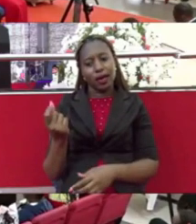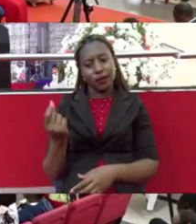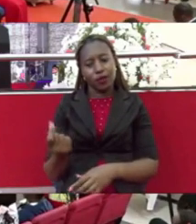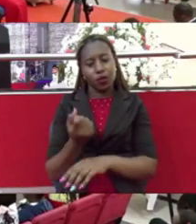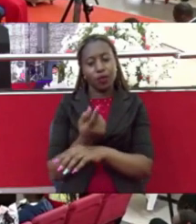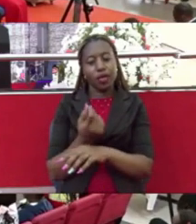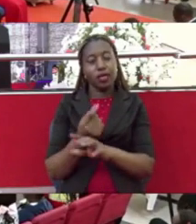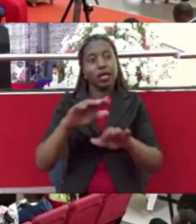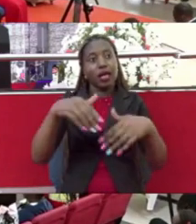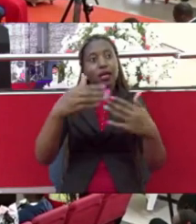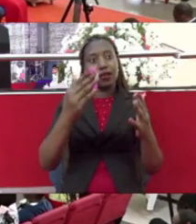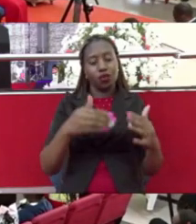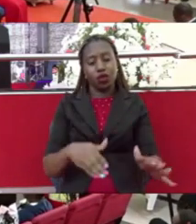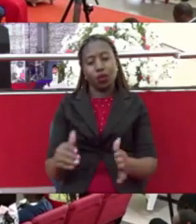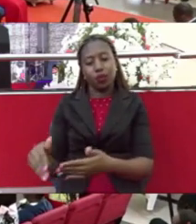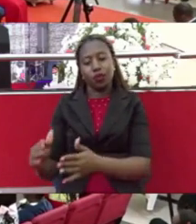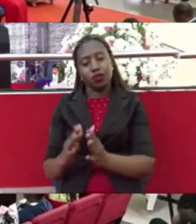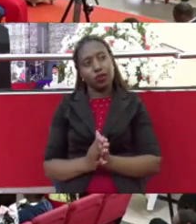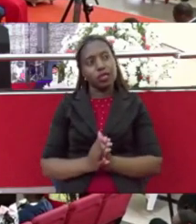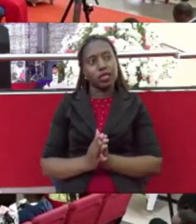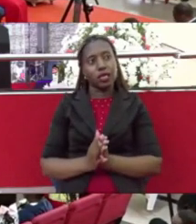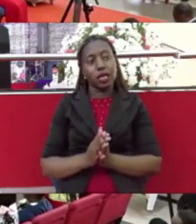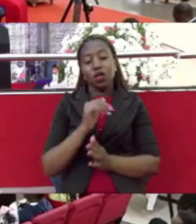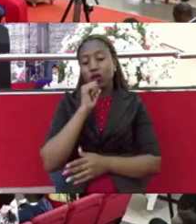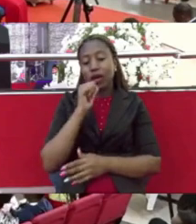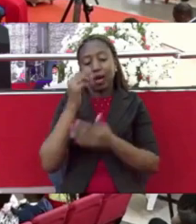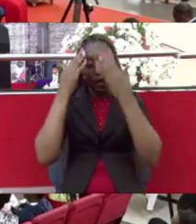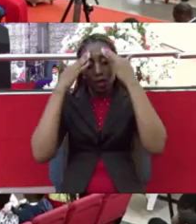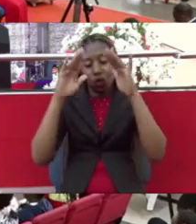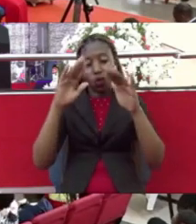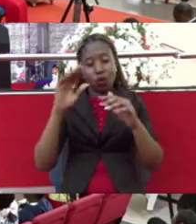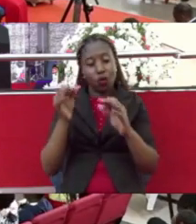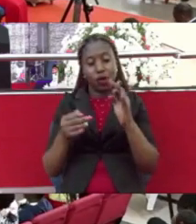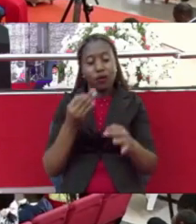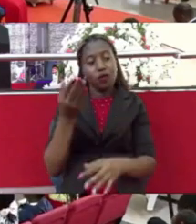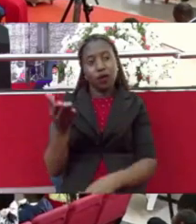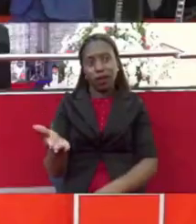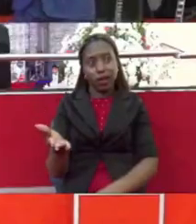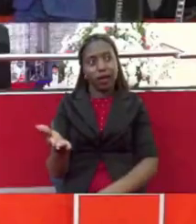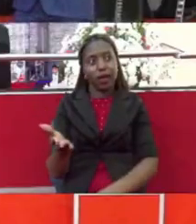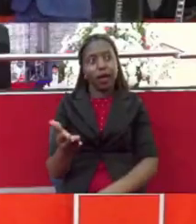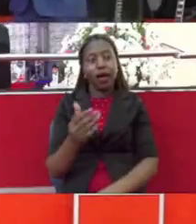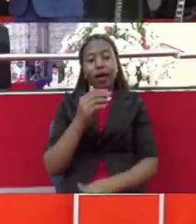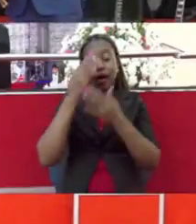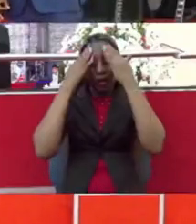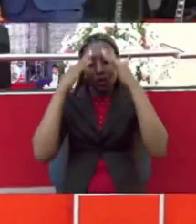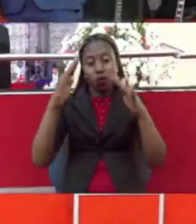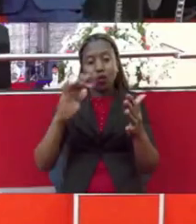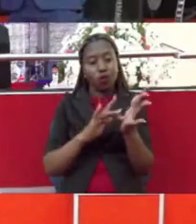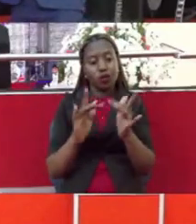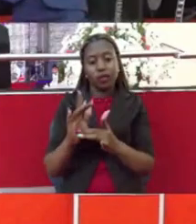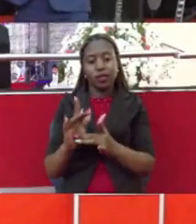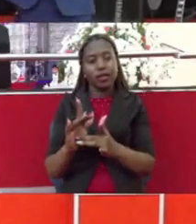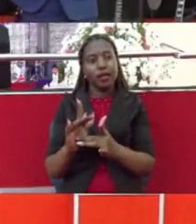nitakupatia fursa hile. So I don't know if you are there. Na sijui kama uko pale. And do not know Jesus as Lord and Savior of